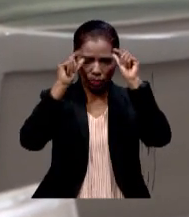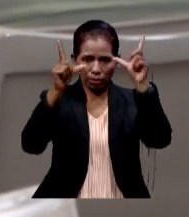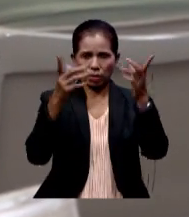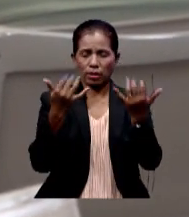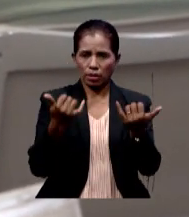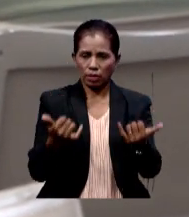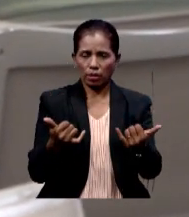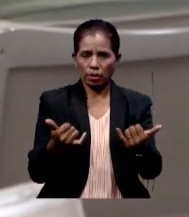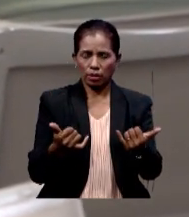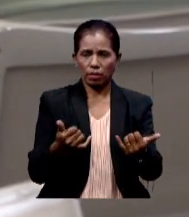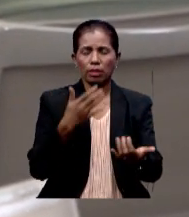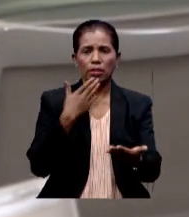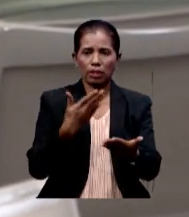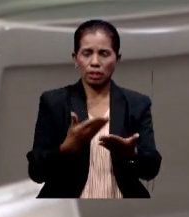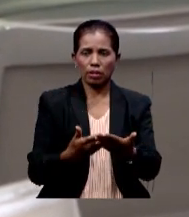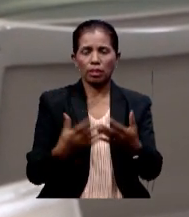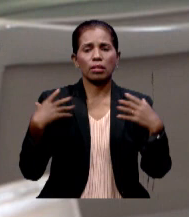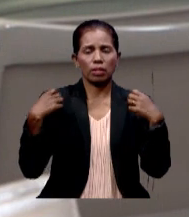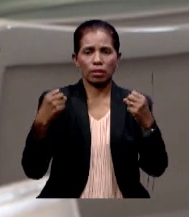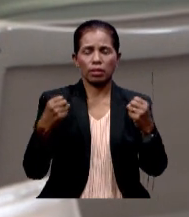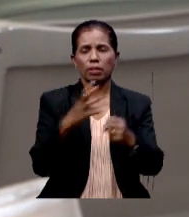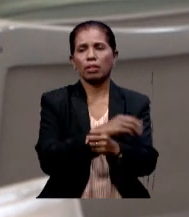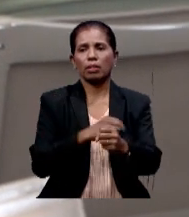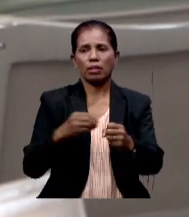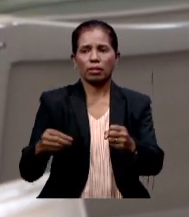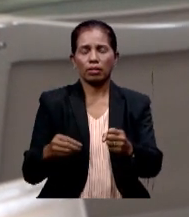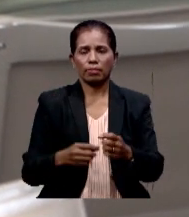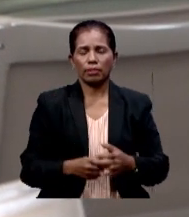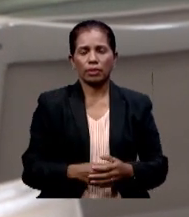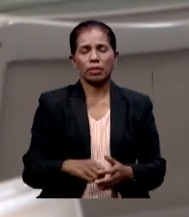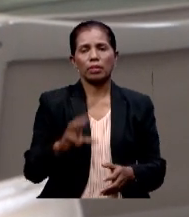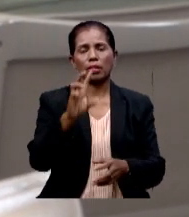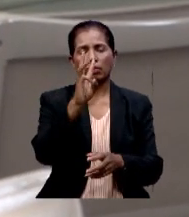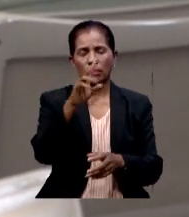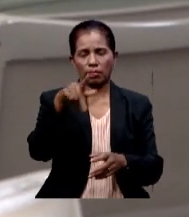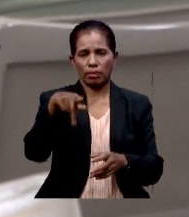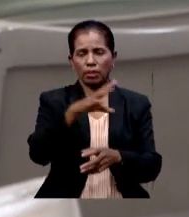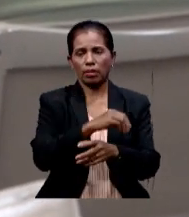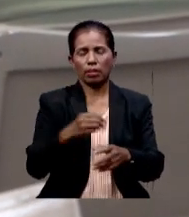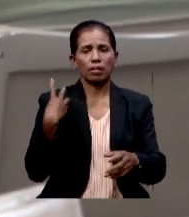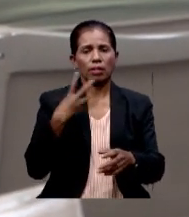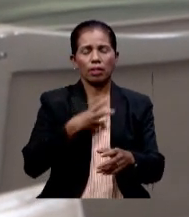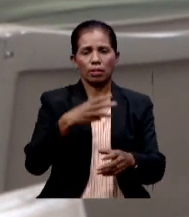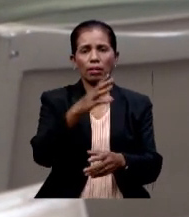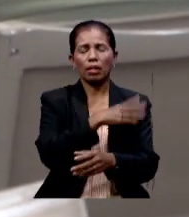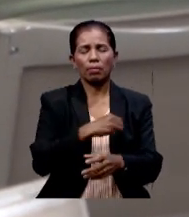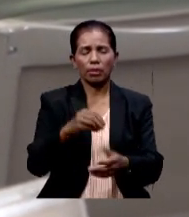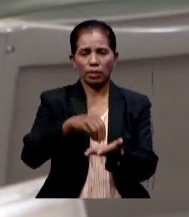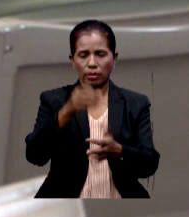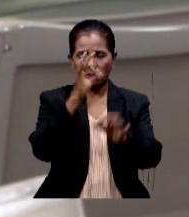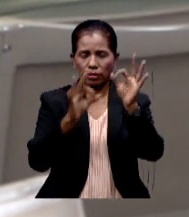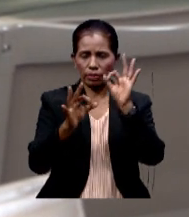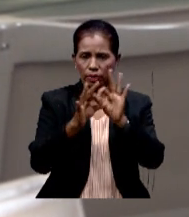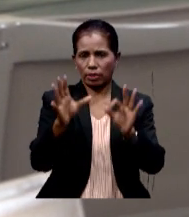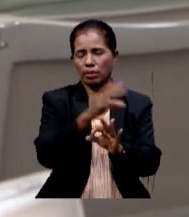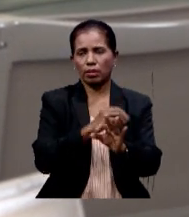the very final stretch of joining the WTO. I'm confident that the working party will